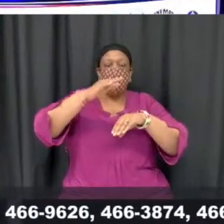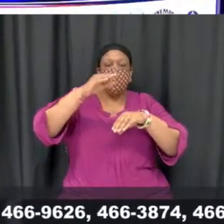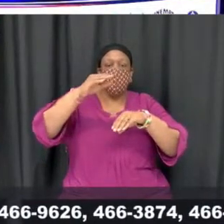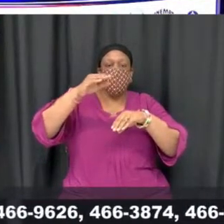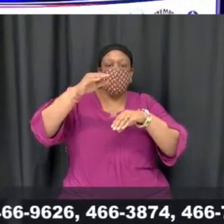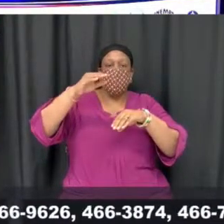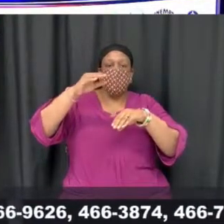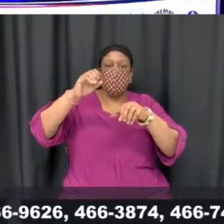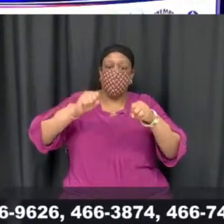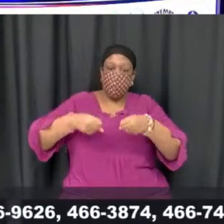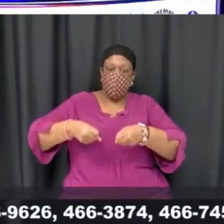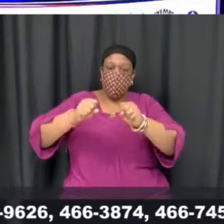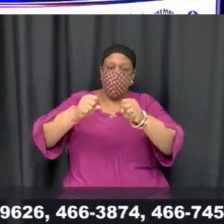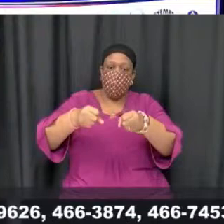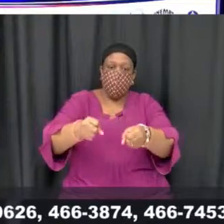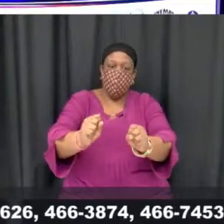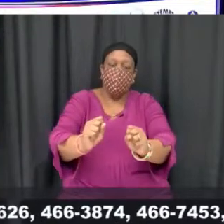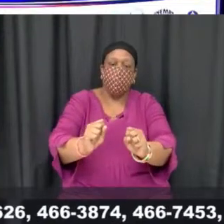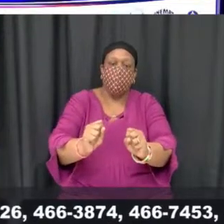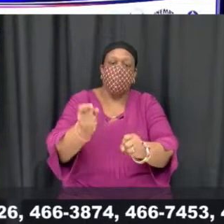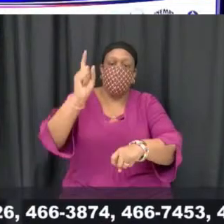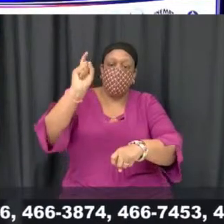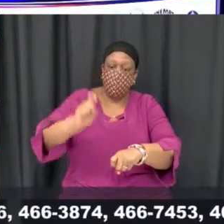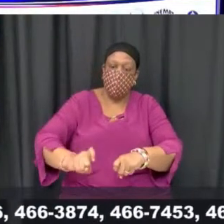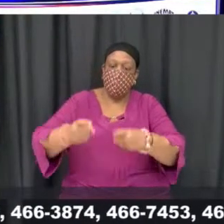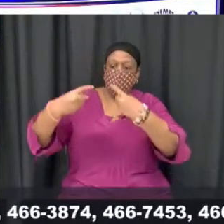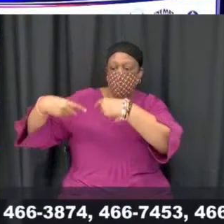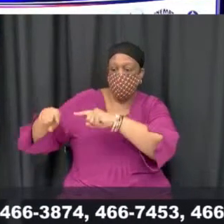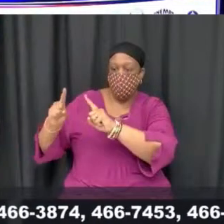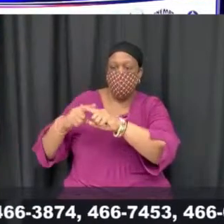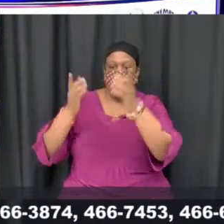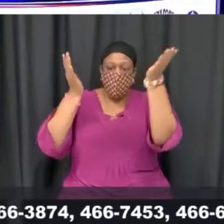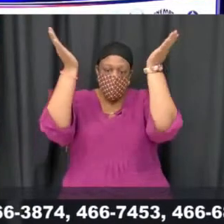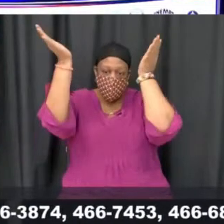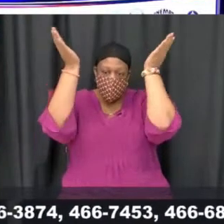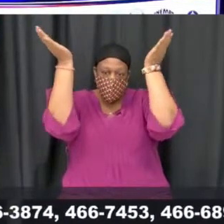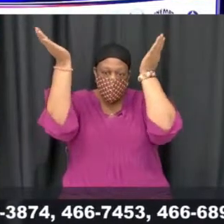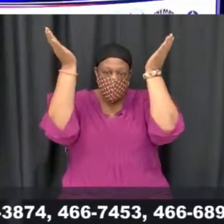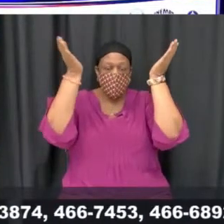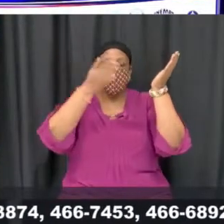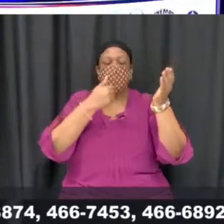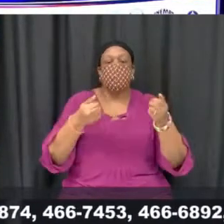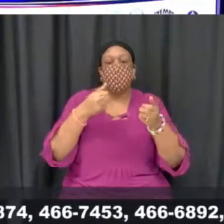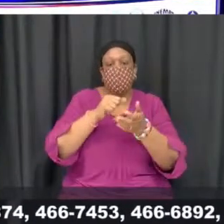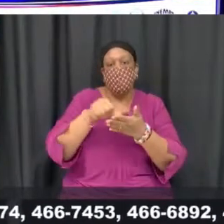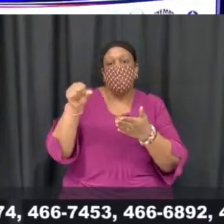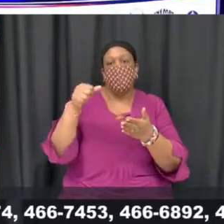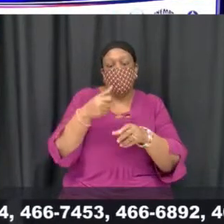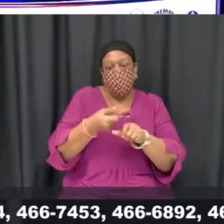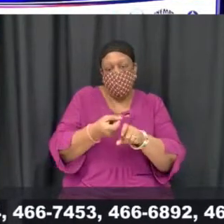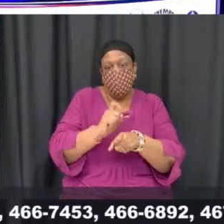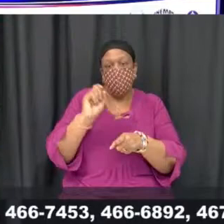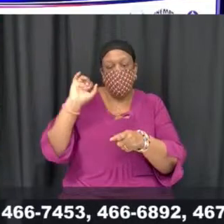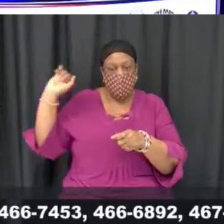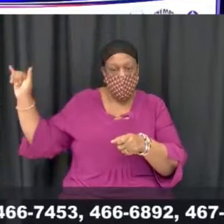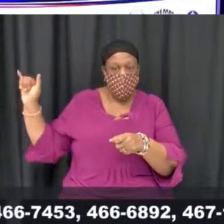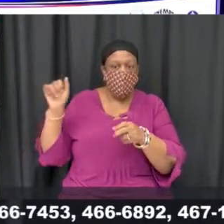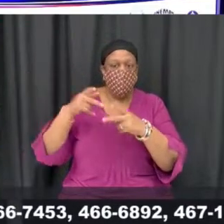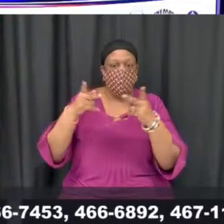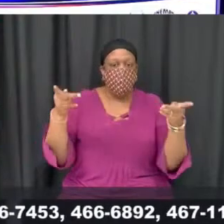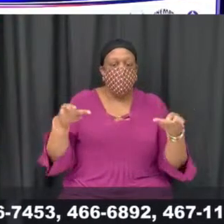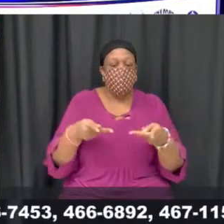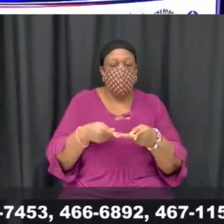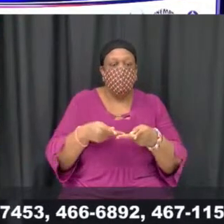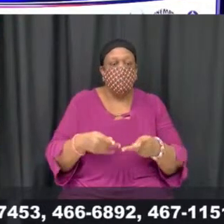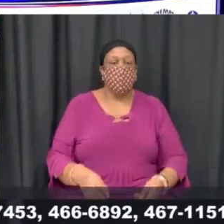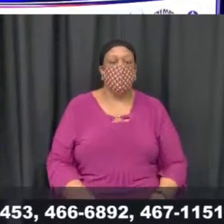where an accurate record of all persons visiting the market shall be kept, and this will include their names, addresses, and